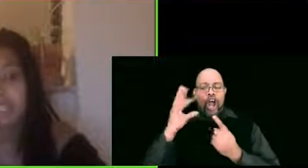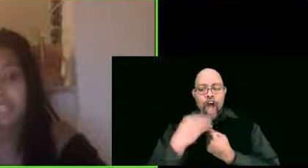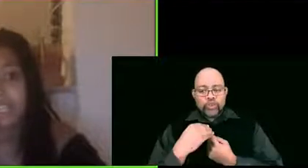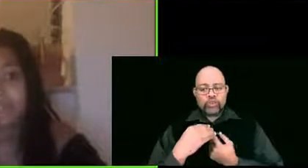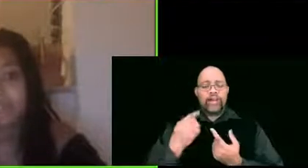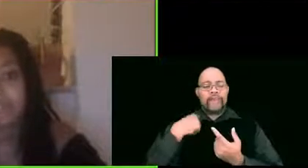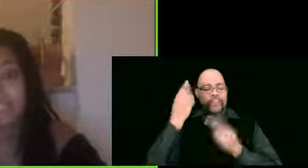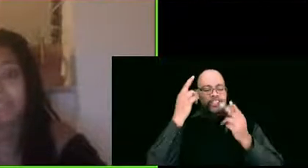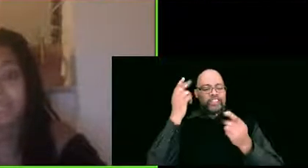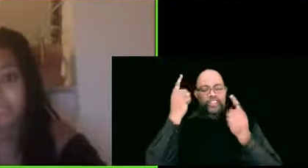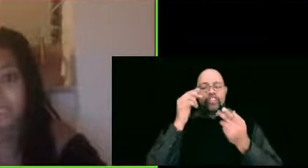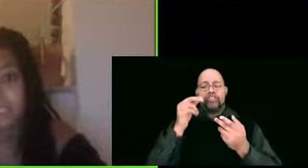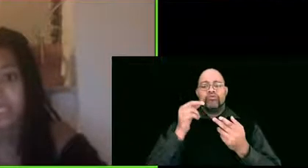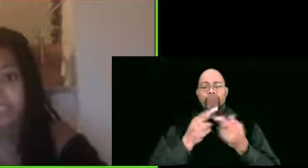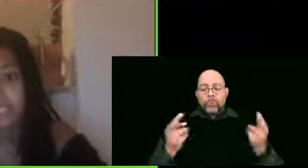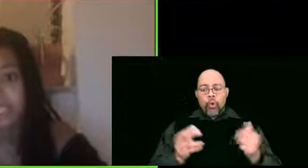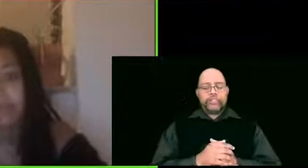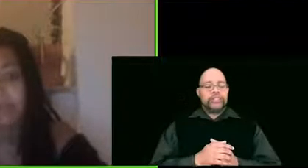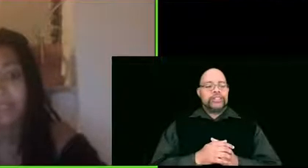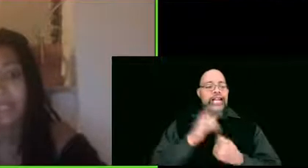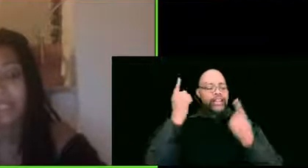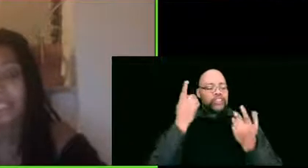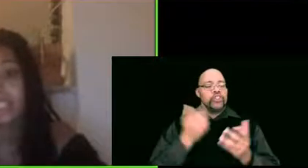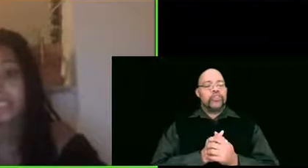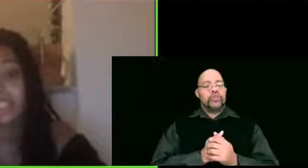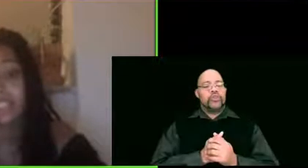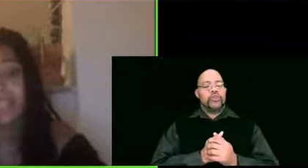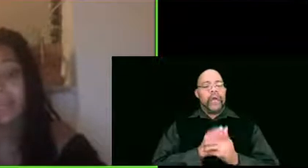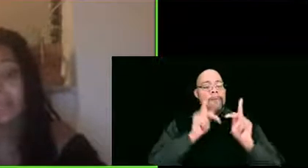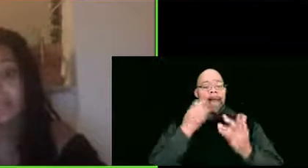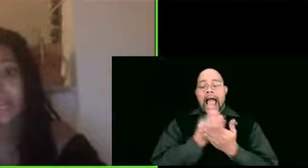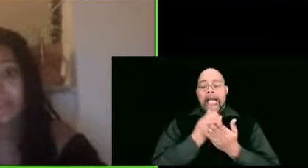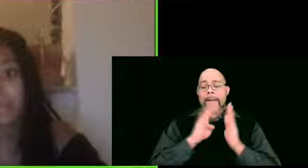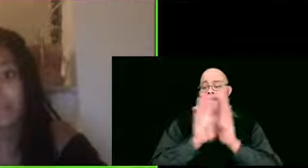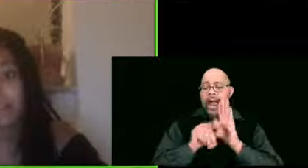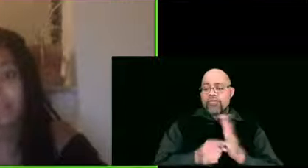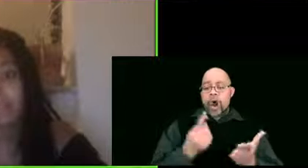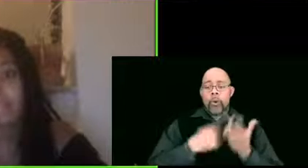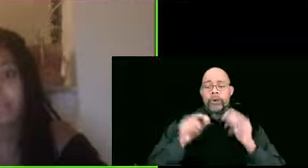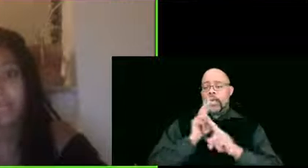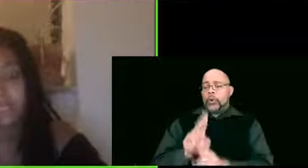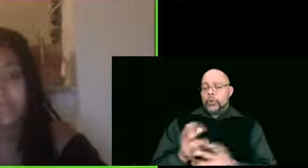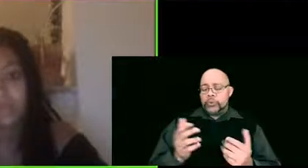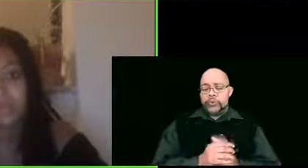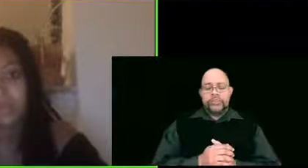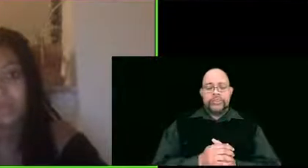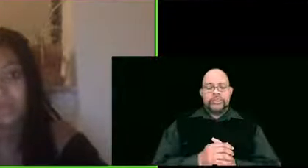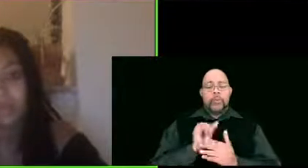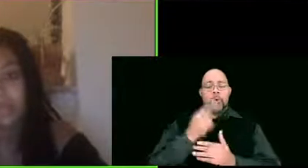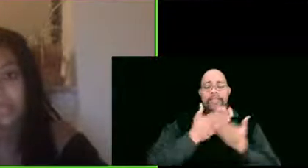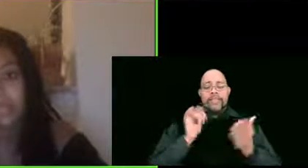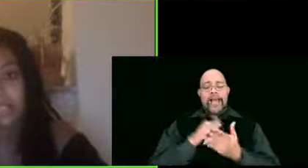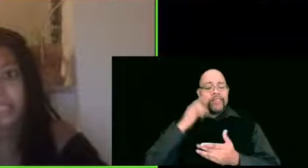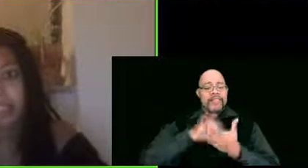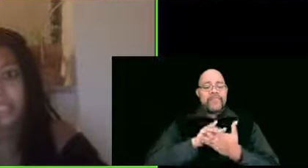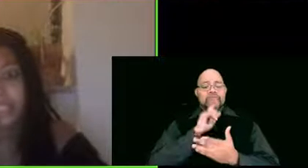into consideration. We have to be taking resources into consideration. We have to be taking into consideration people's economic backgrounds and what they've been used to. And I